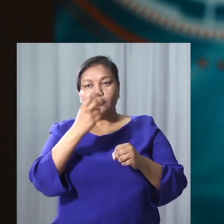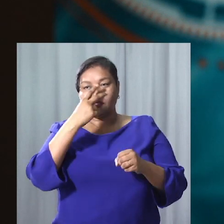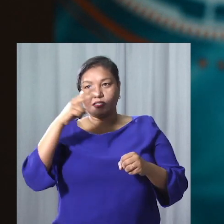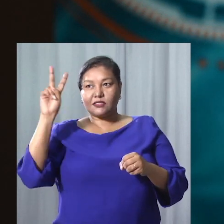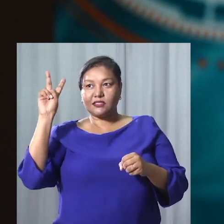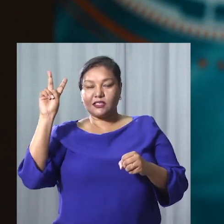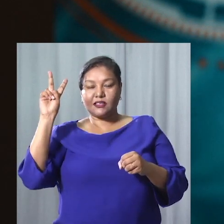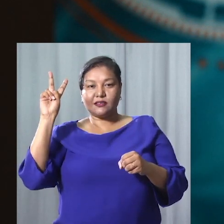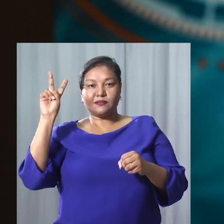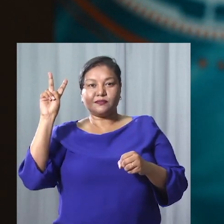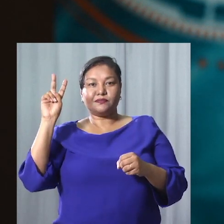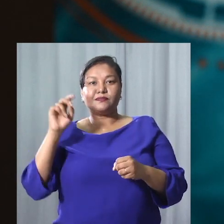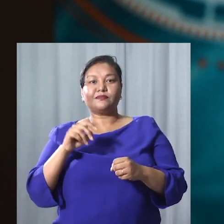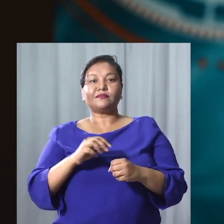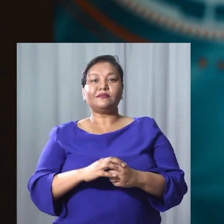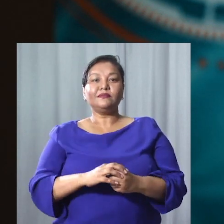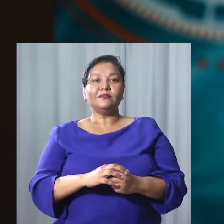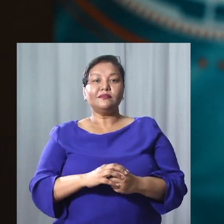you can go to the website